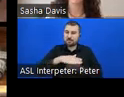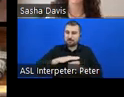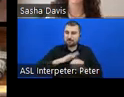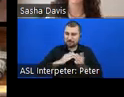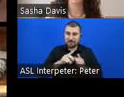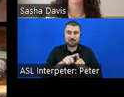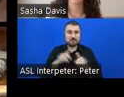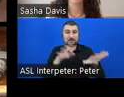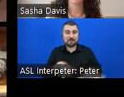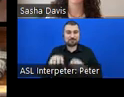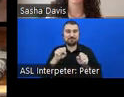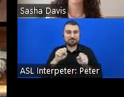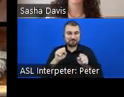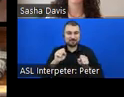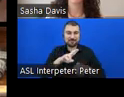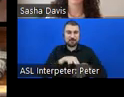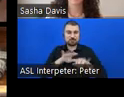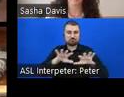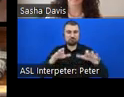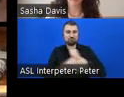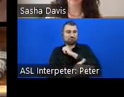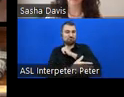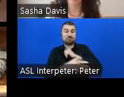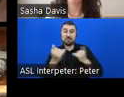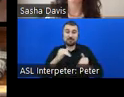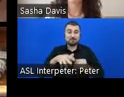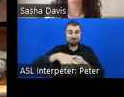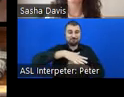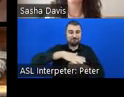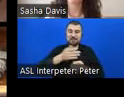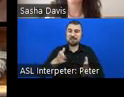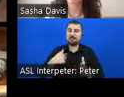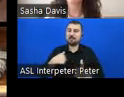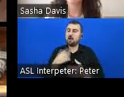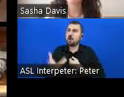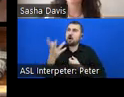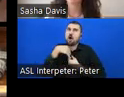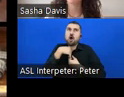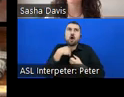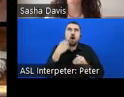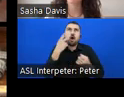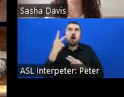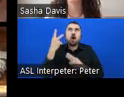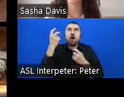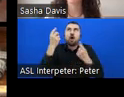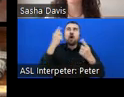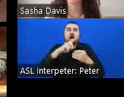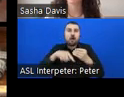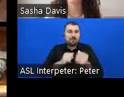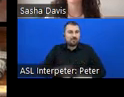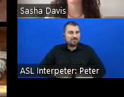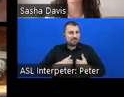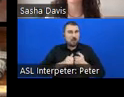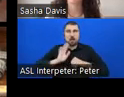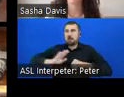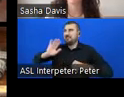adopted nation. This site allows us to inhabit, in a way, what life was like and continues to be